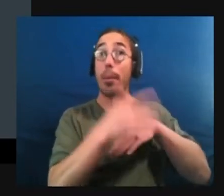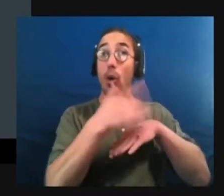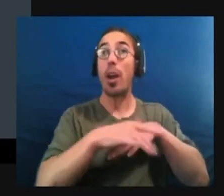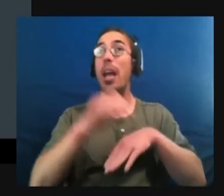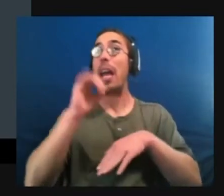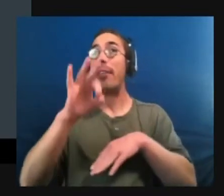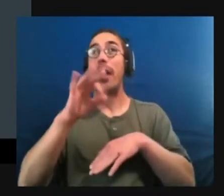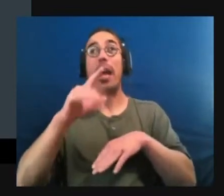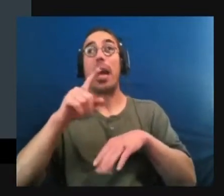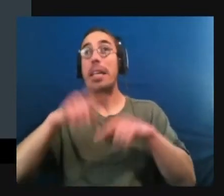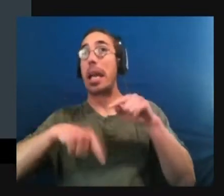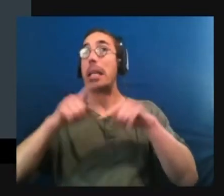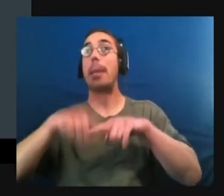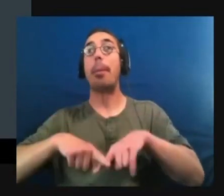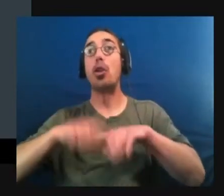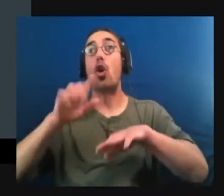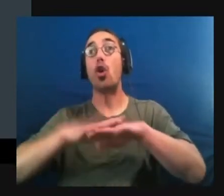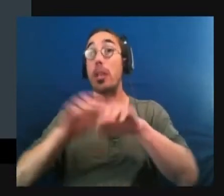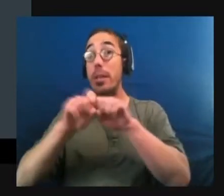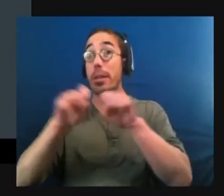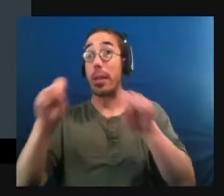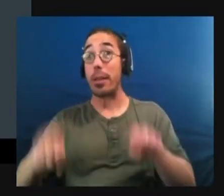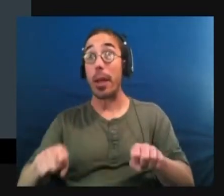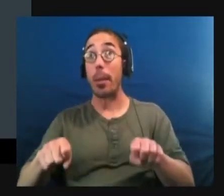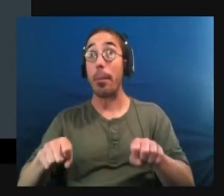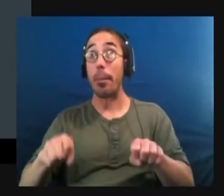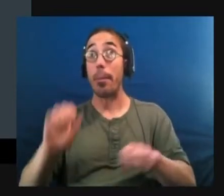and the systems that have been put into place